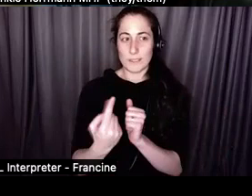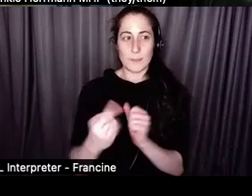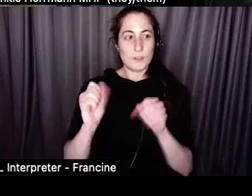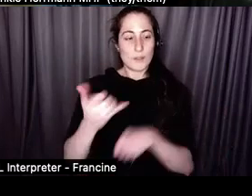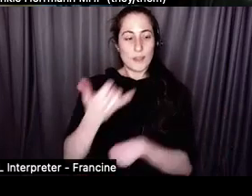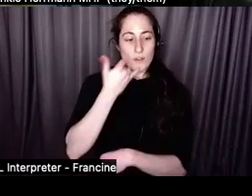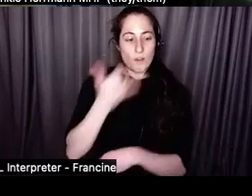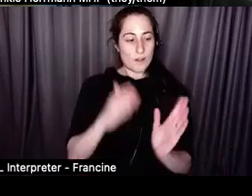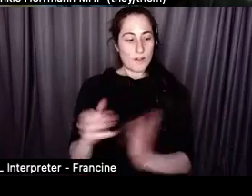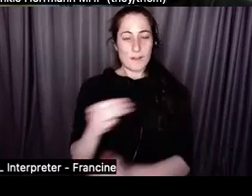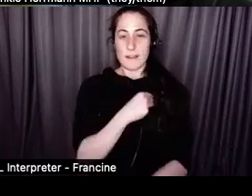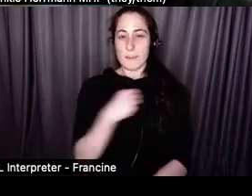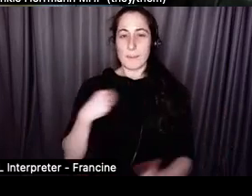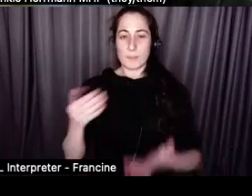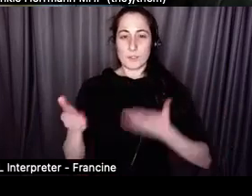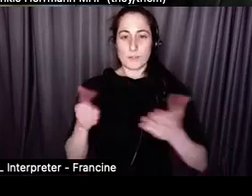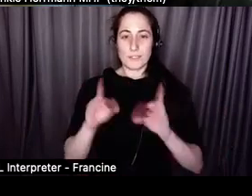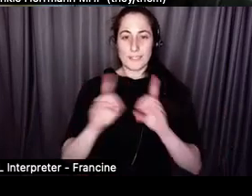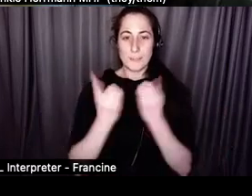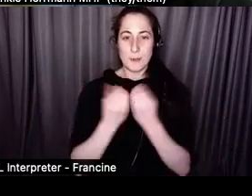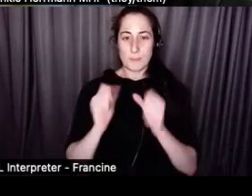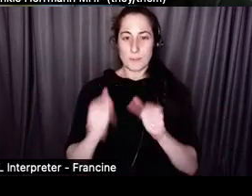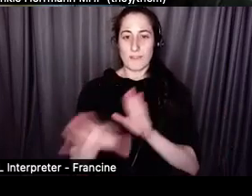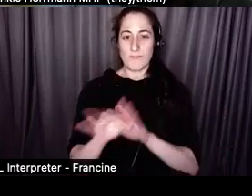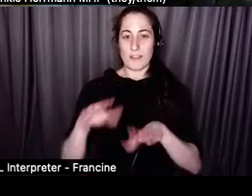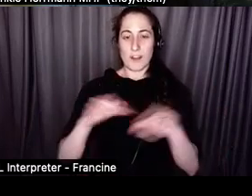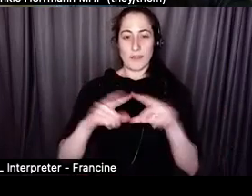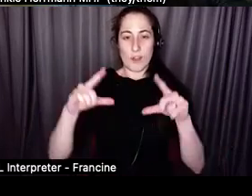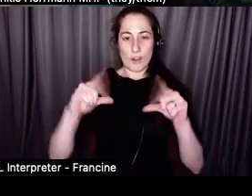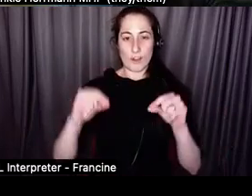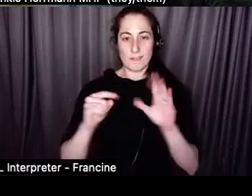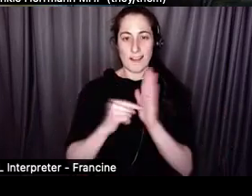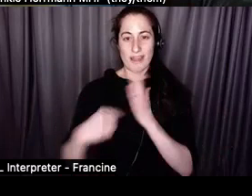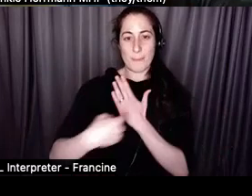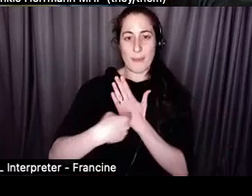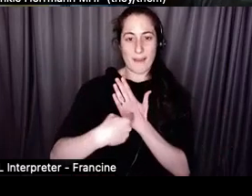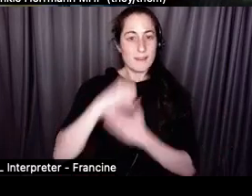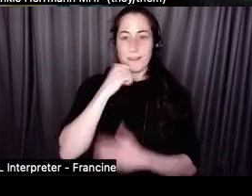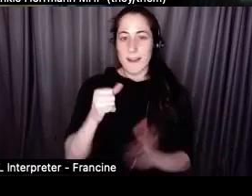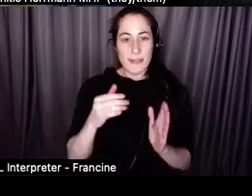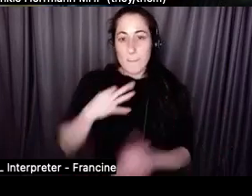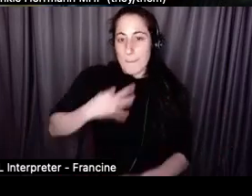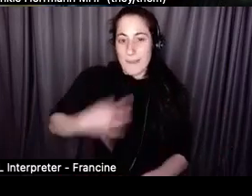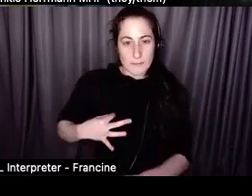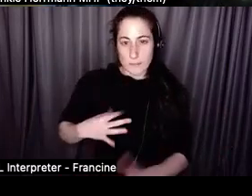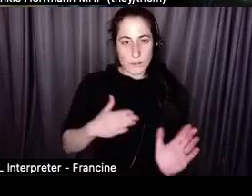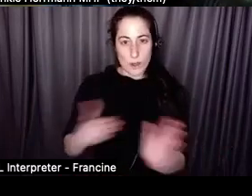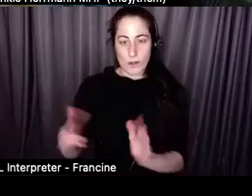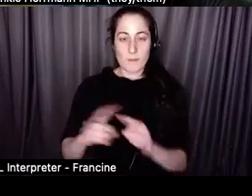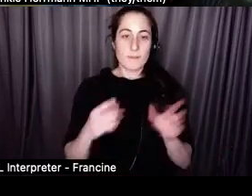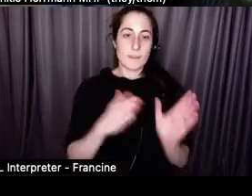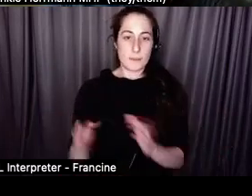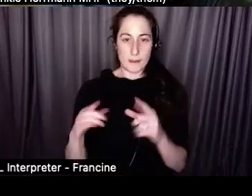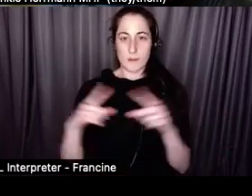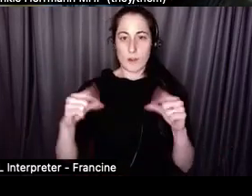member services department, again, on the back of that plan card. So not the benefits card, but the plan card, and ask to be